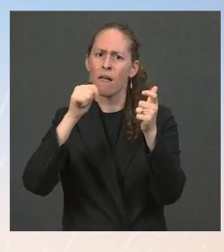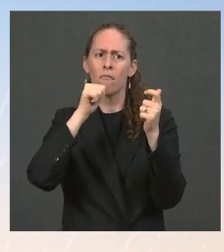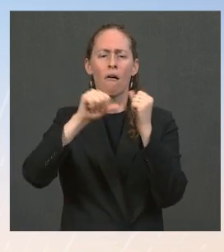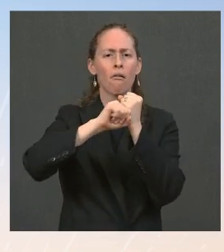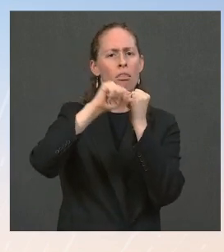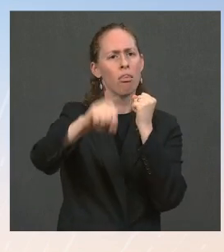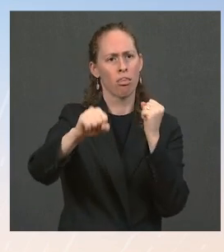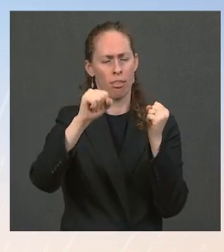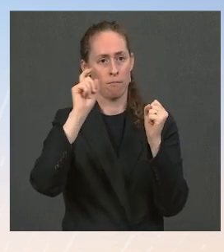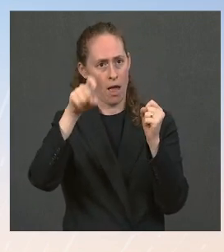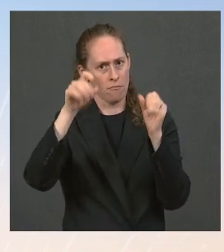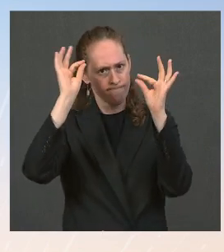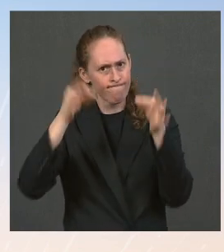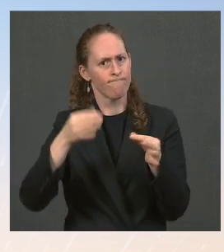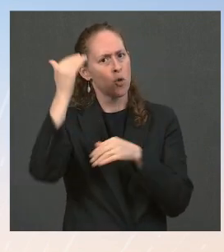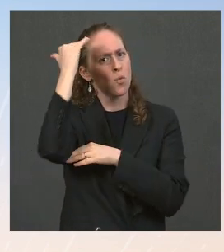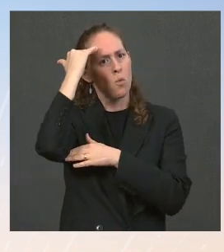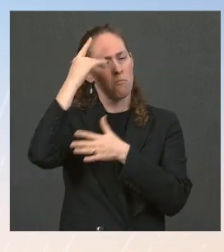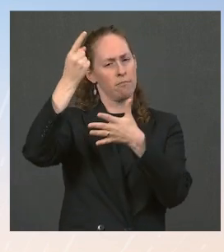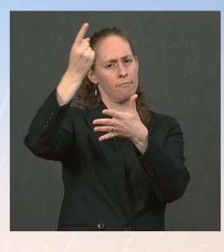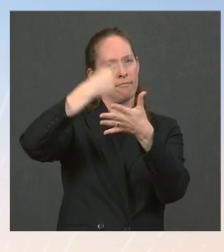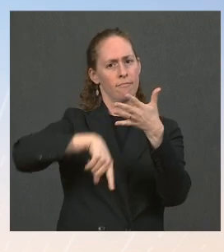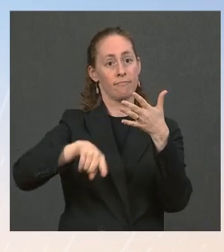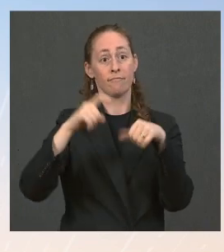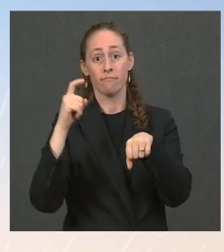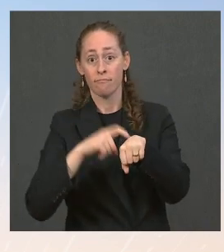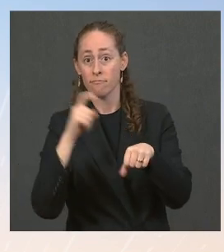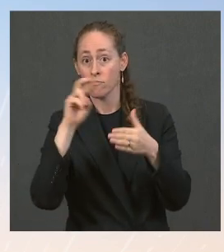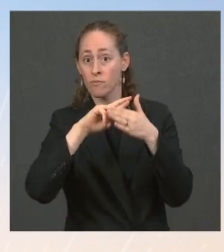by next week. Once that process is concluded,